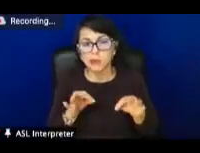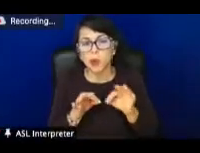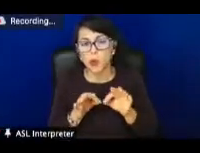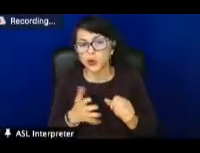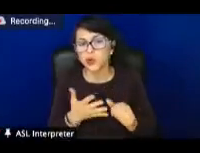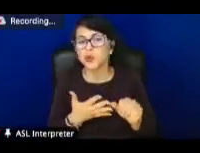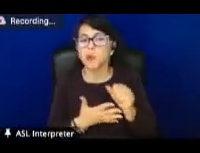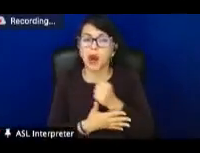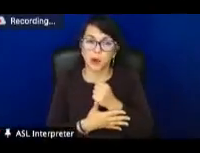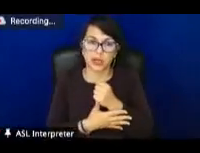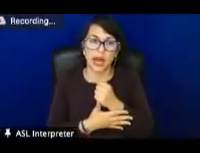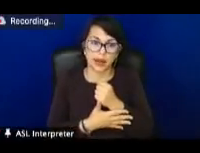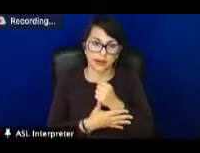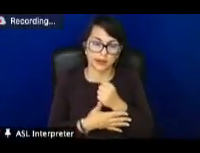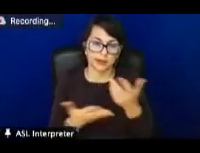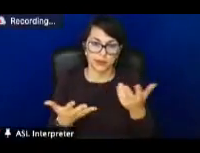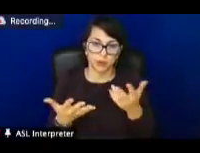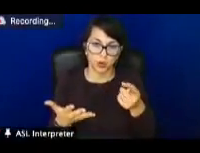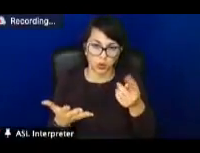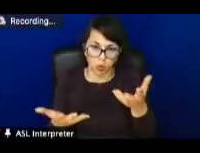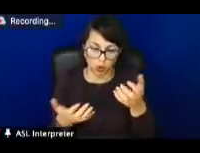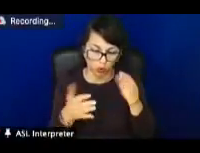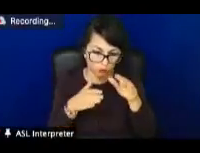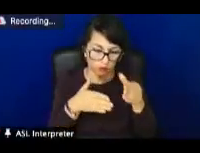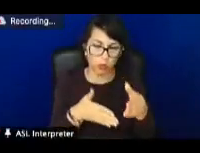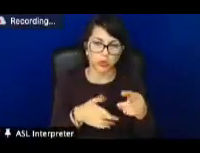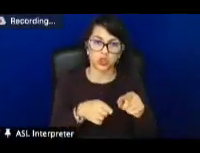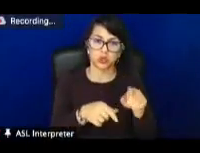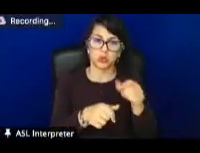focus on in any one of those meetings.